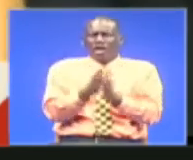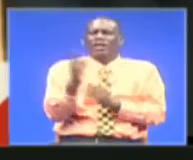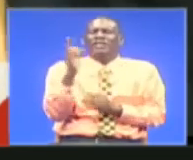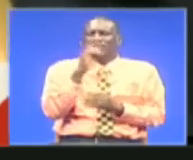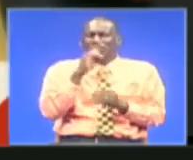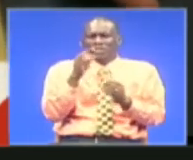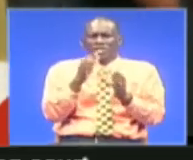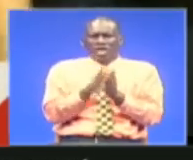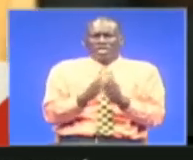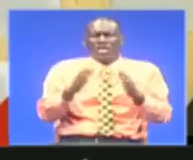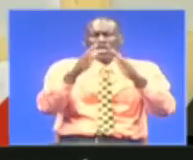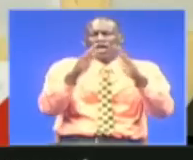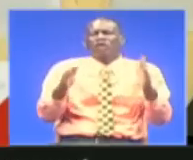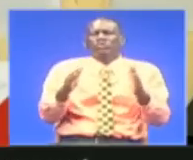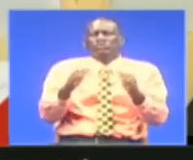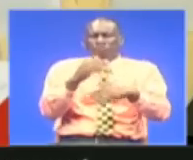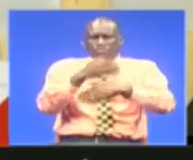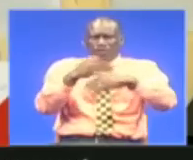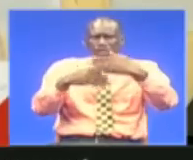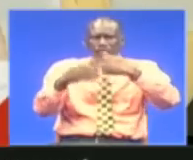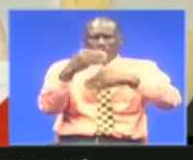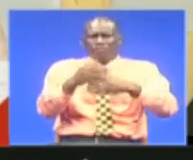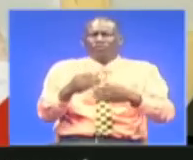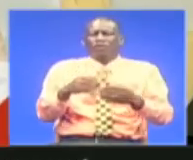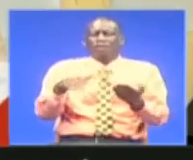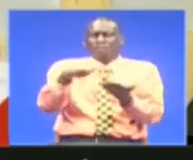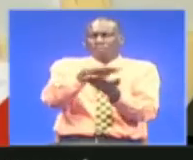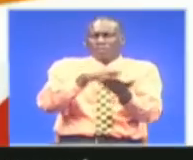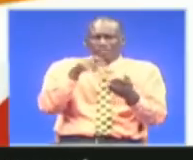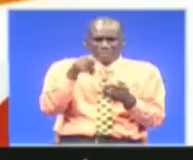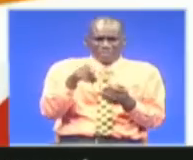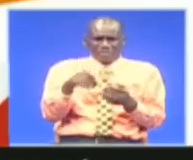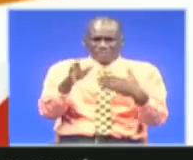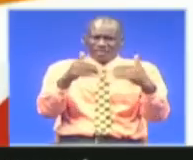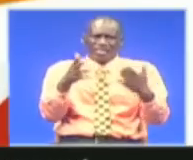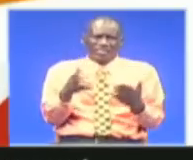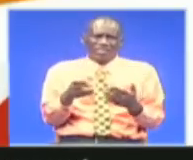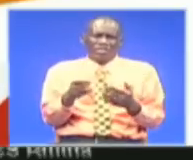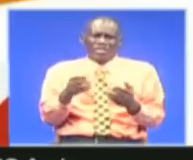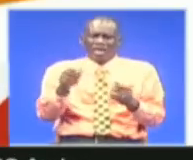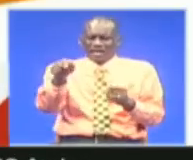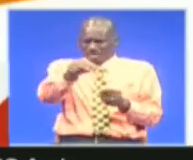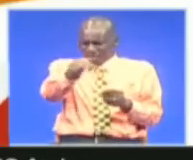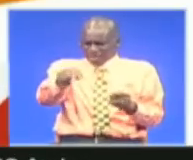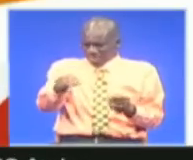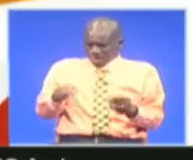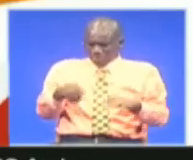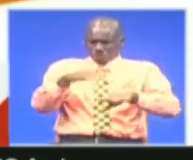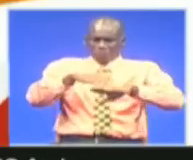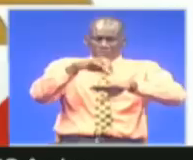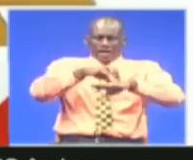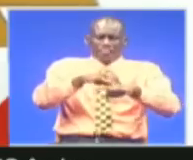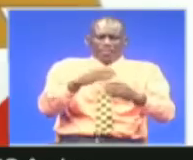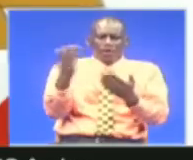and residential areas. It's basically the fissures, their faults, their cracks within the earth surface that are being caused by